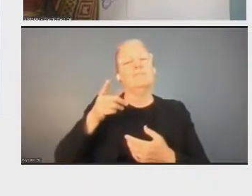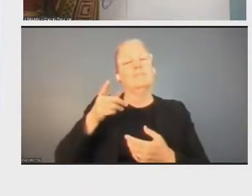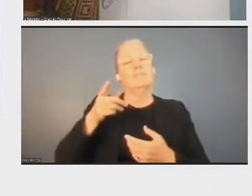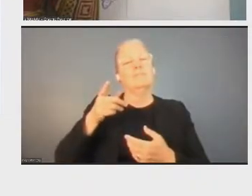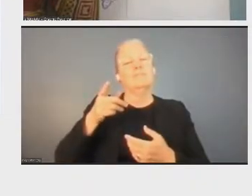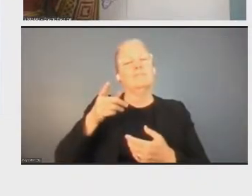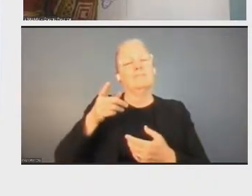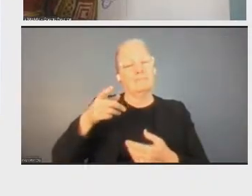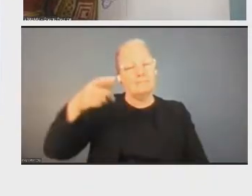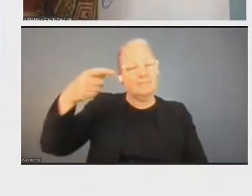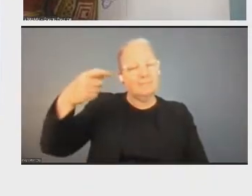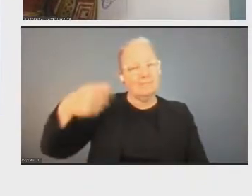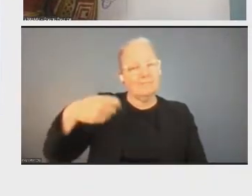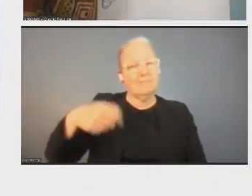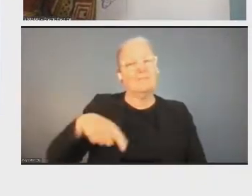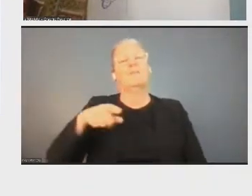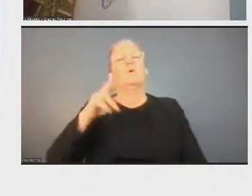Senate of Uruguay,